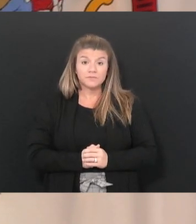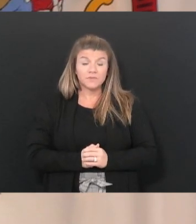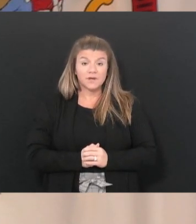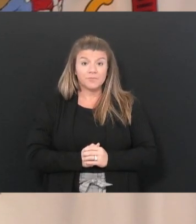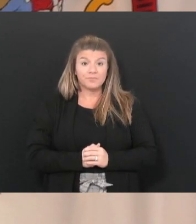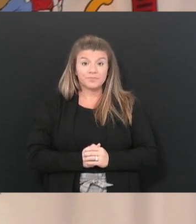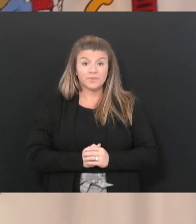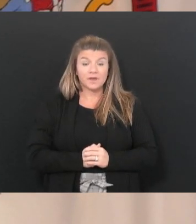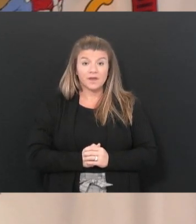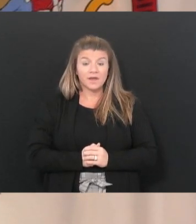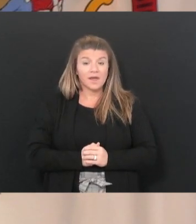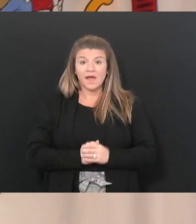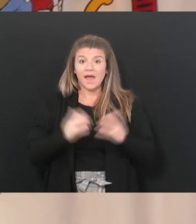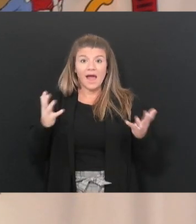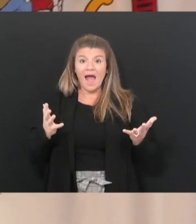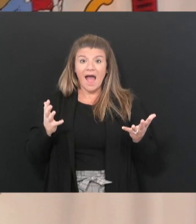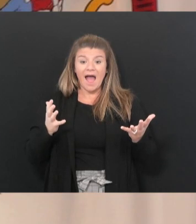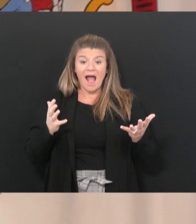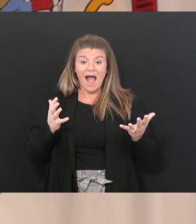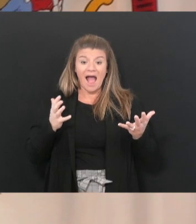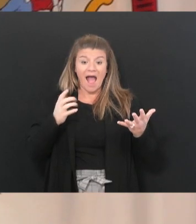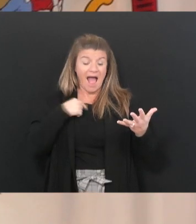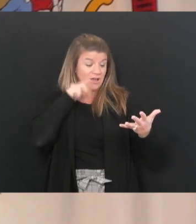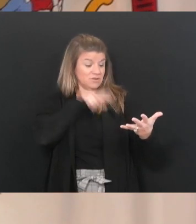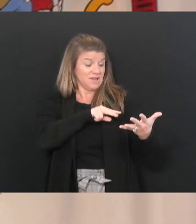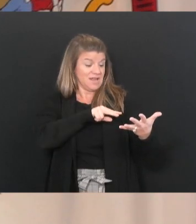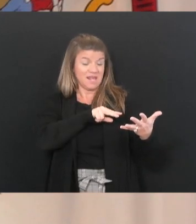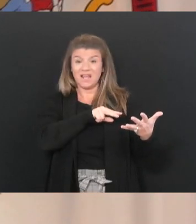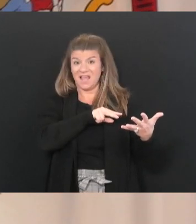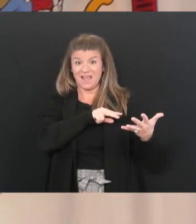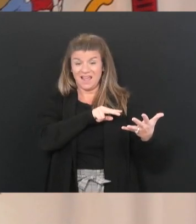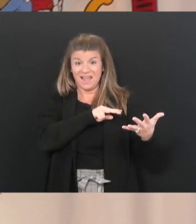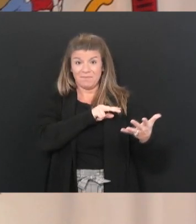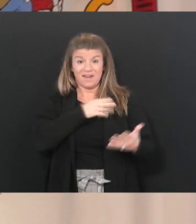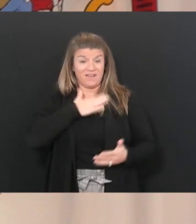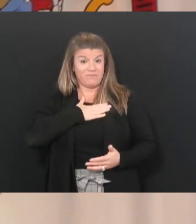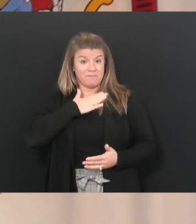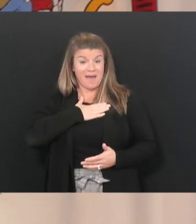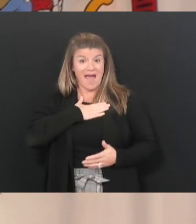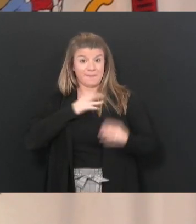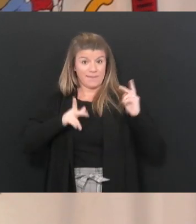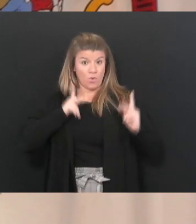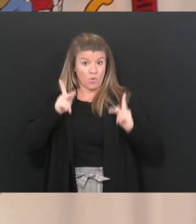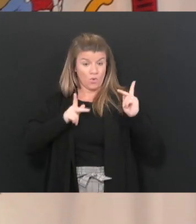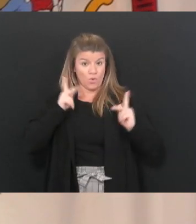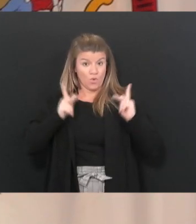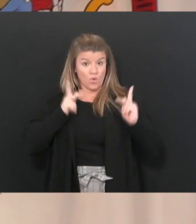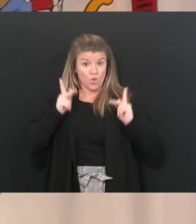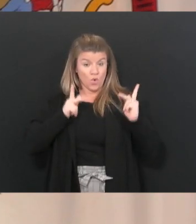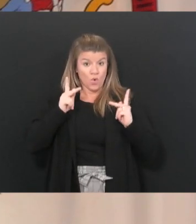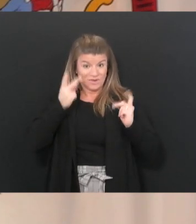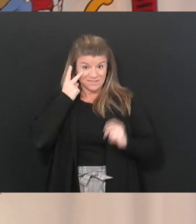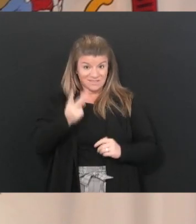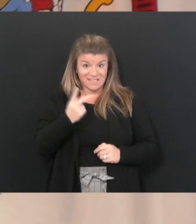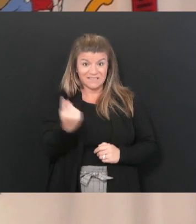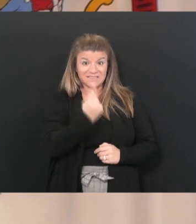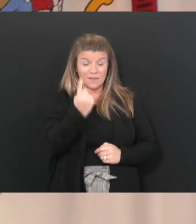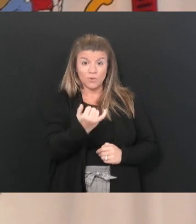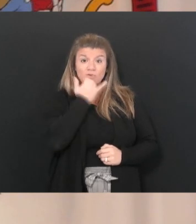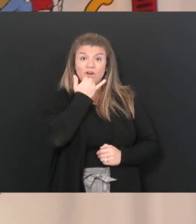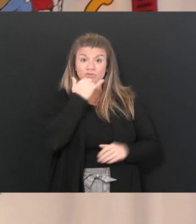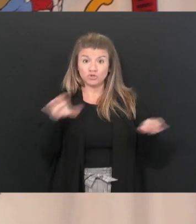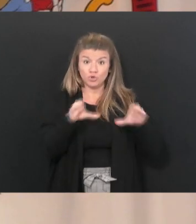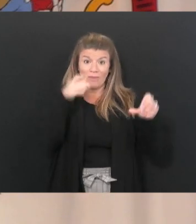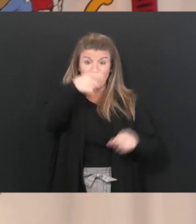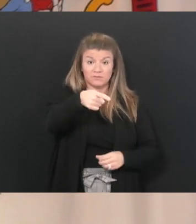I just read this again to you, but if my people find anything that has been done wrong, you can